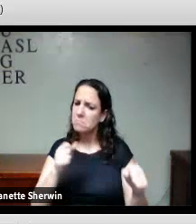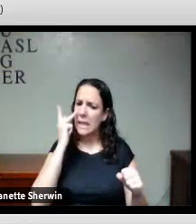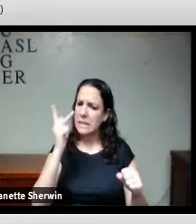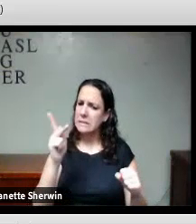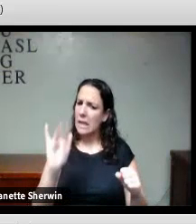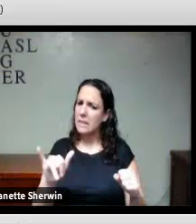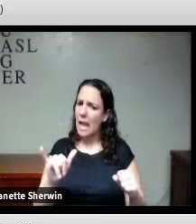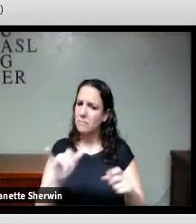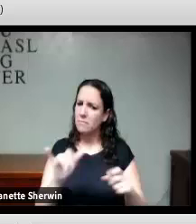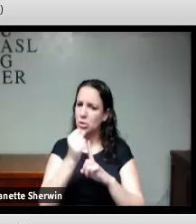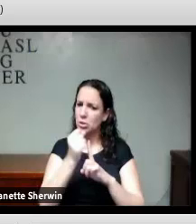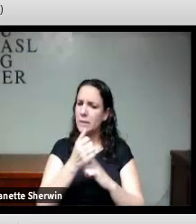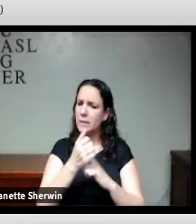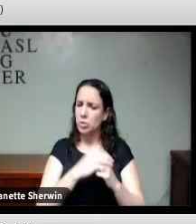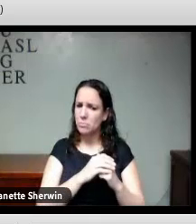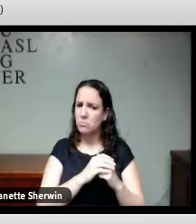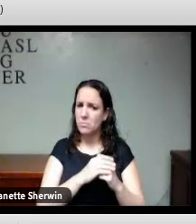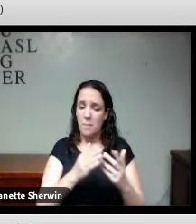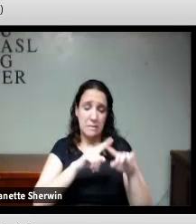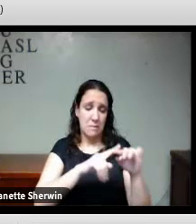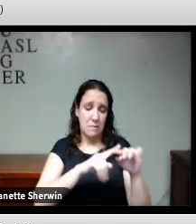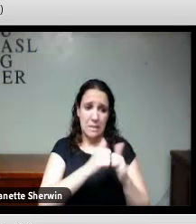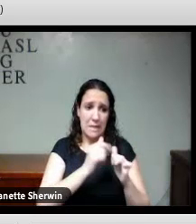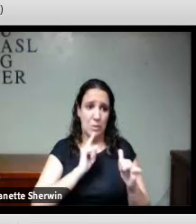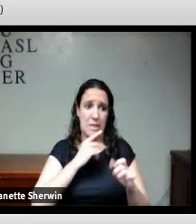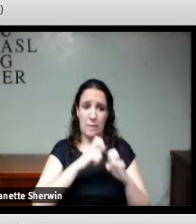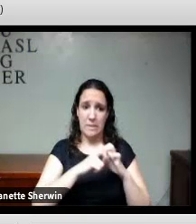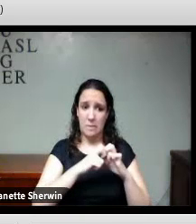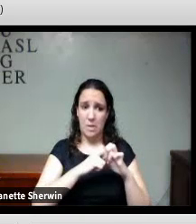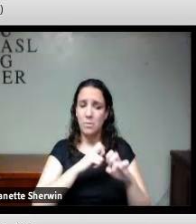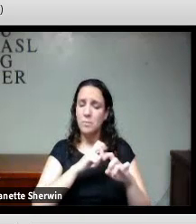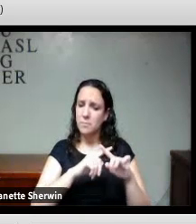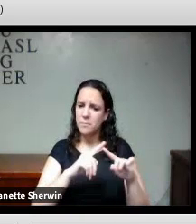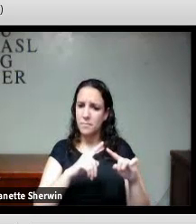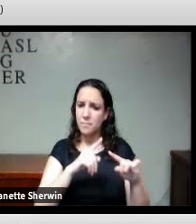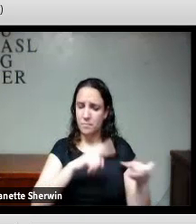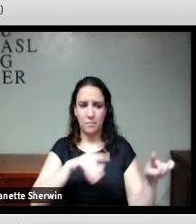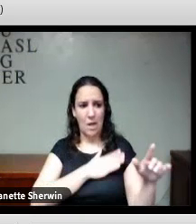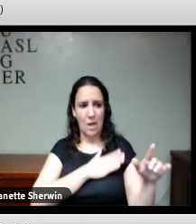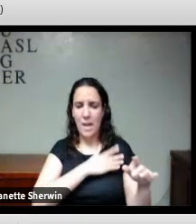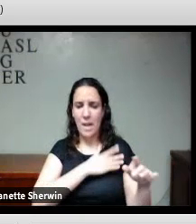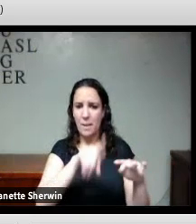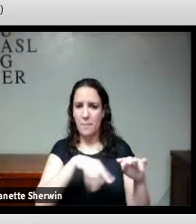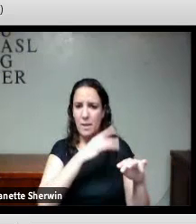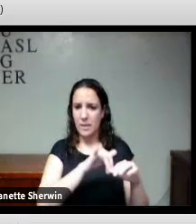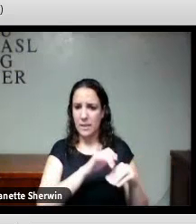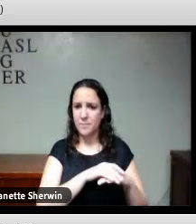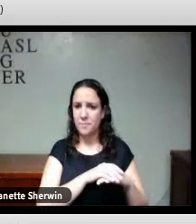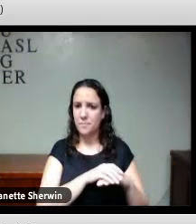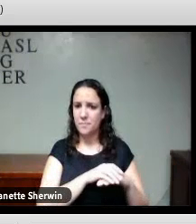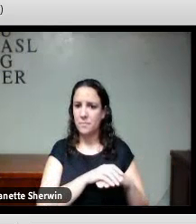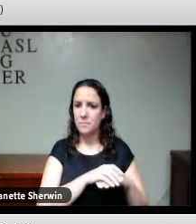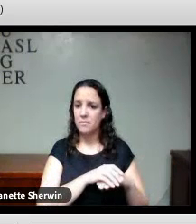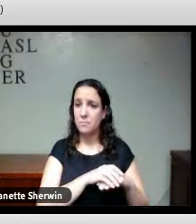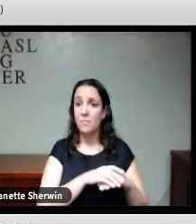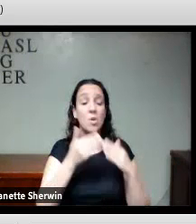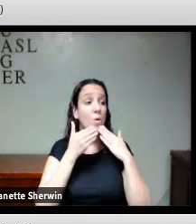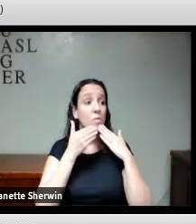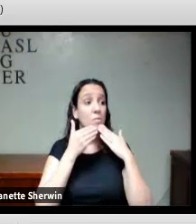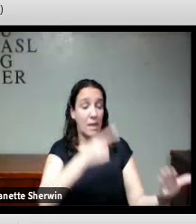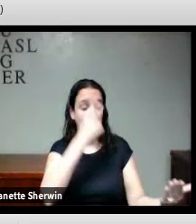depends on how severe the problem was and so forth, but I certainly can see how they would be happy about that. And Jen said you can always thank them for bringing that to your